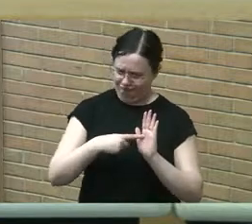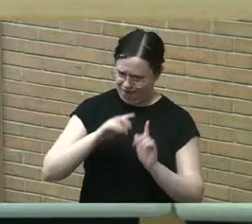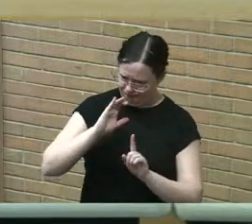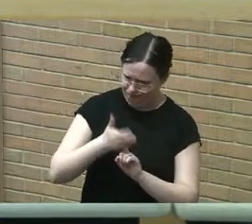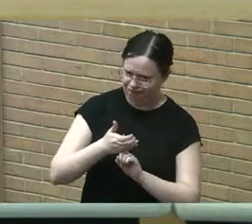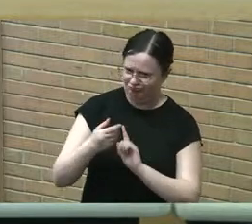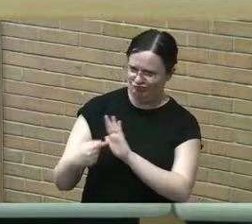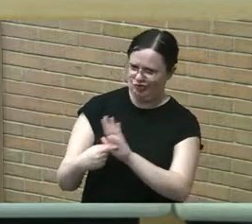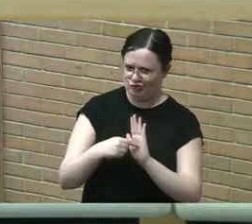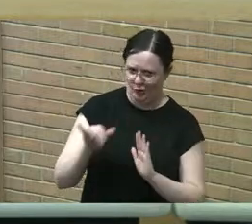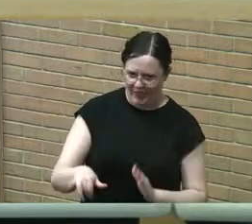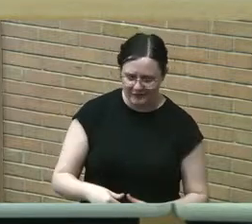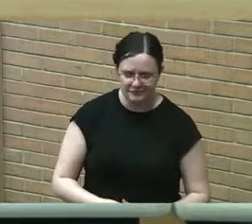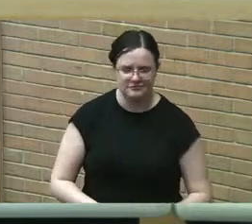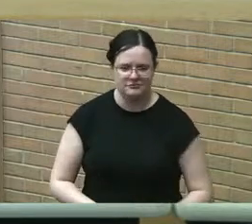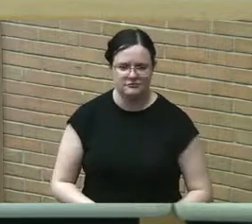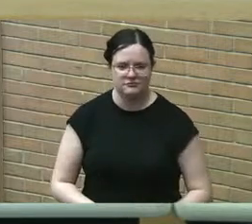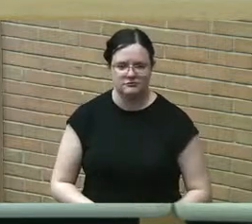We have